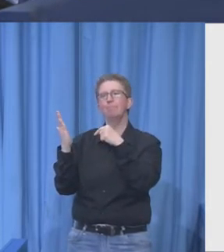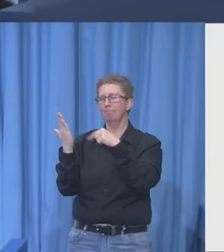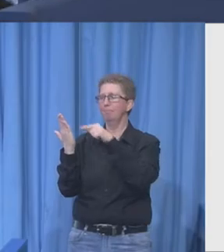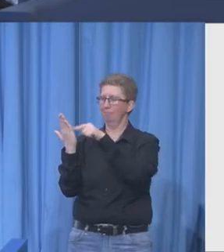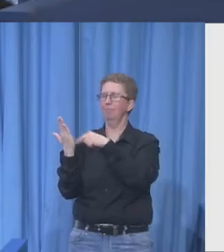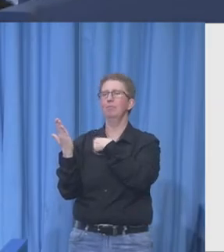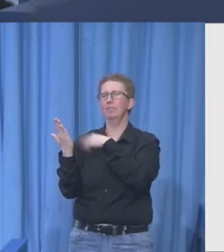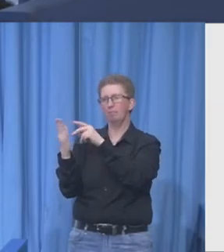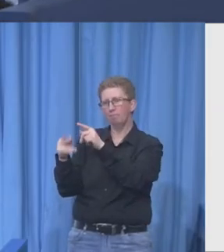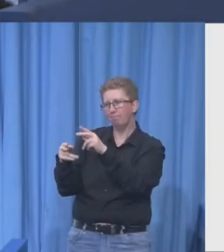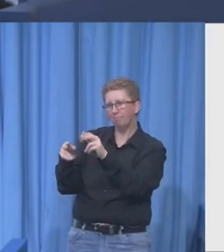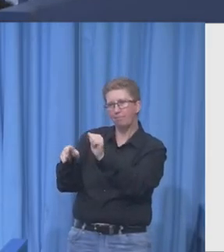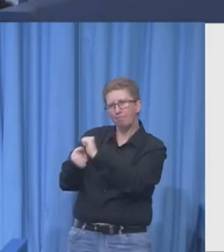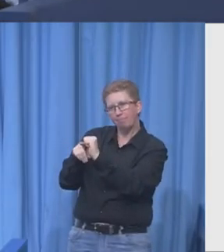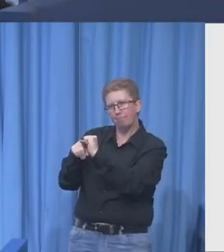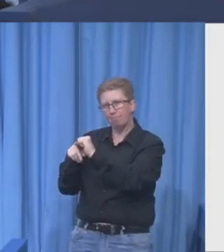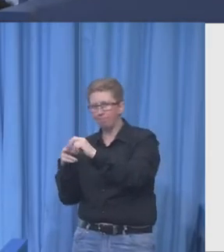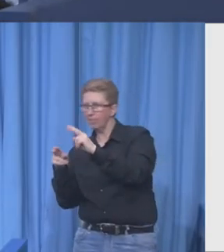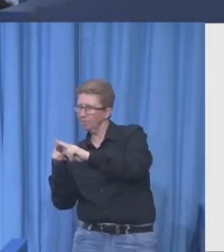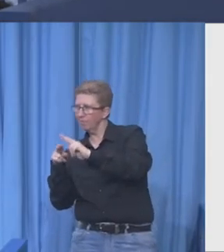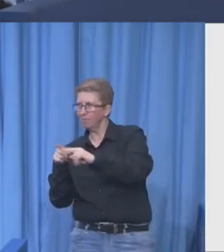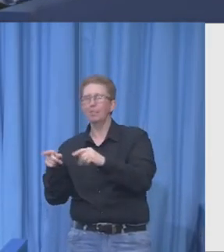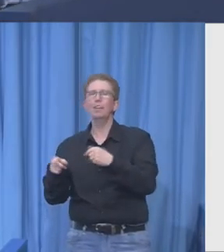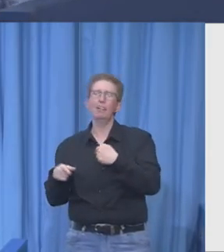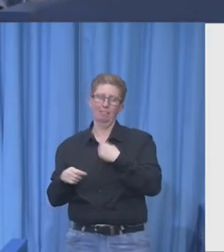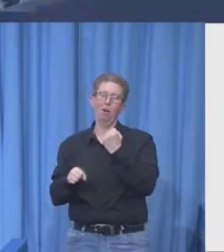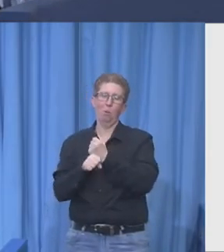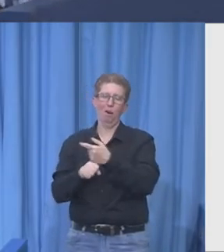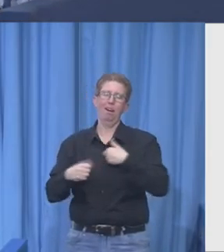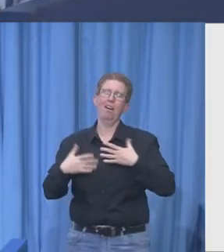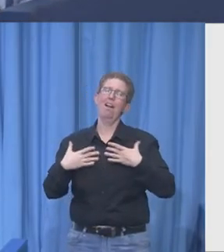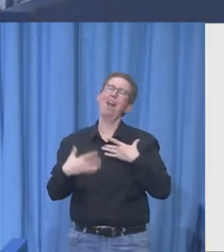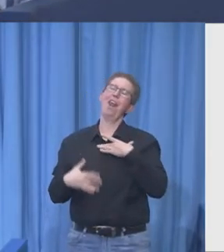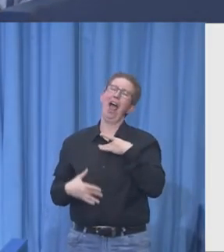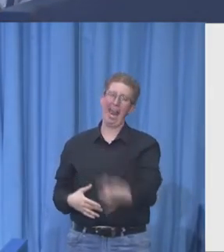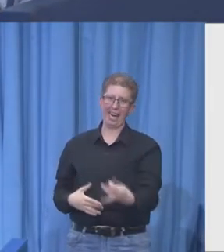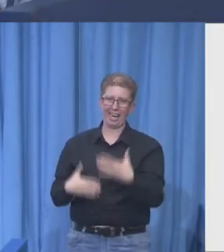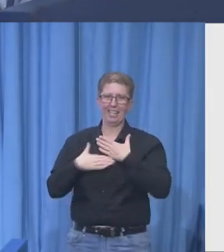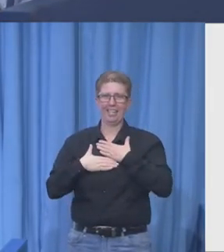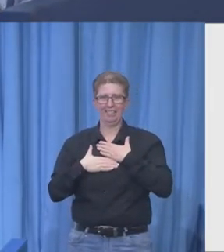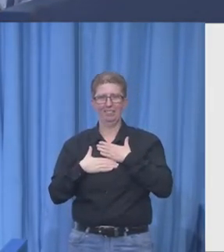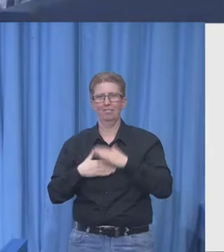need this high degree of flexibility.